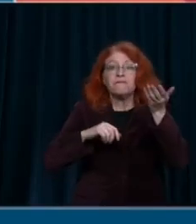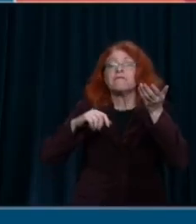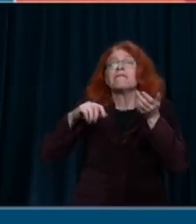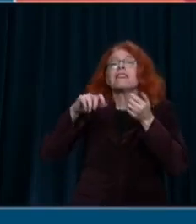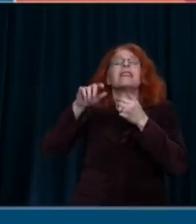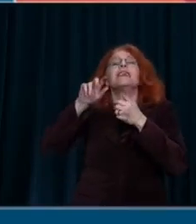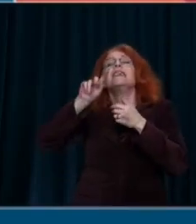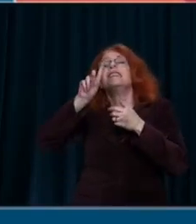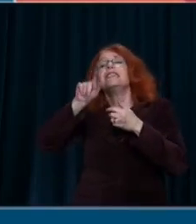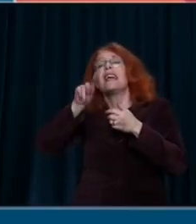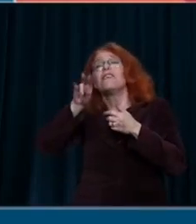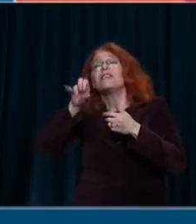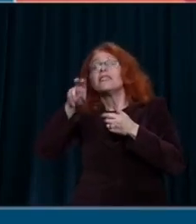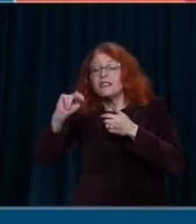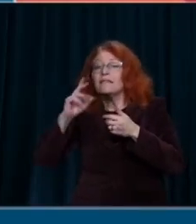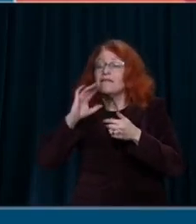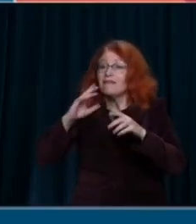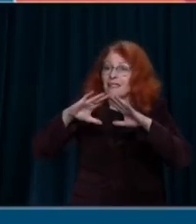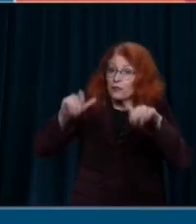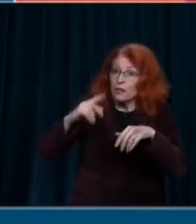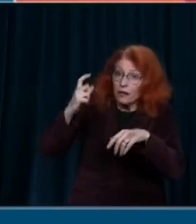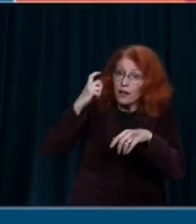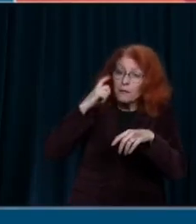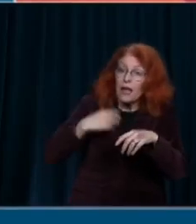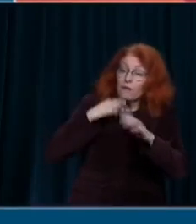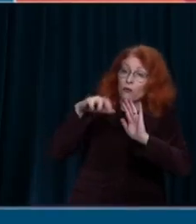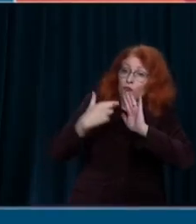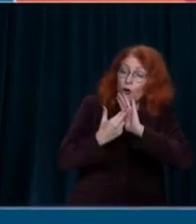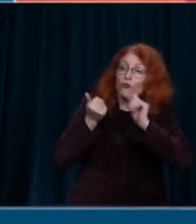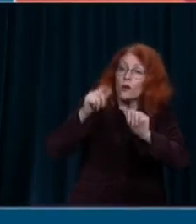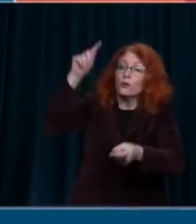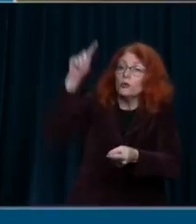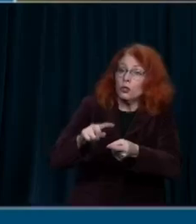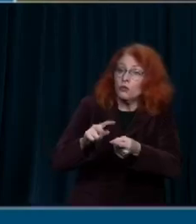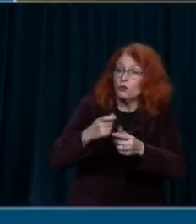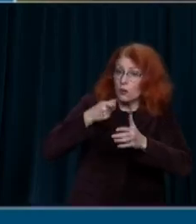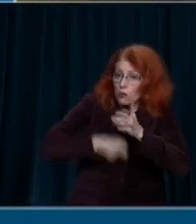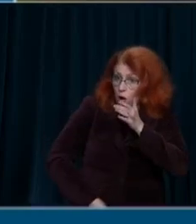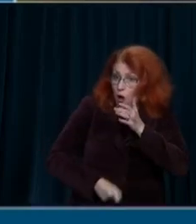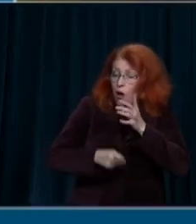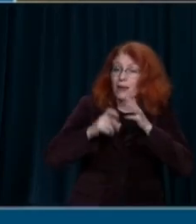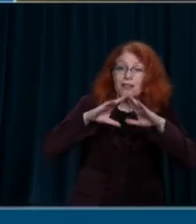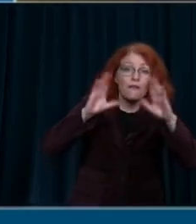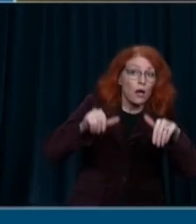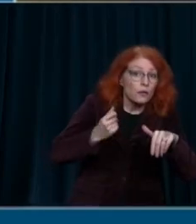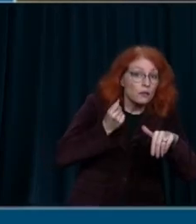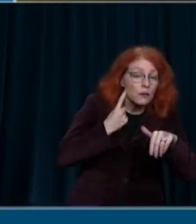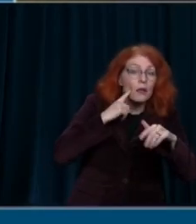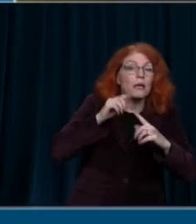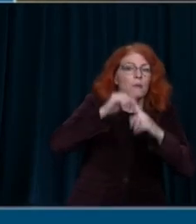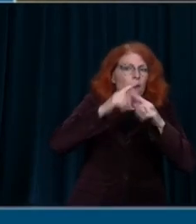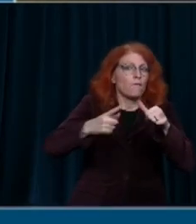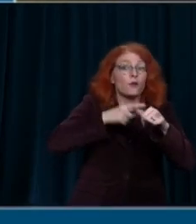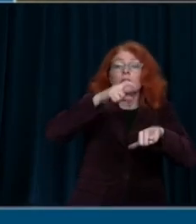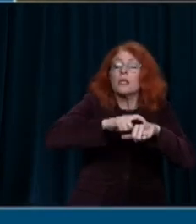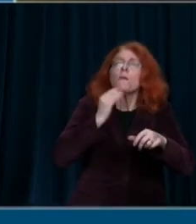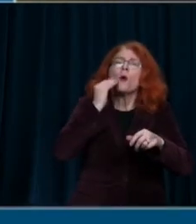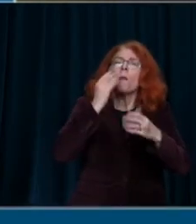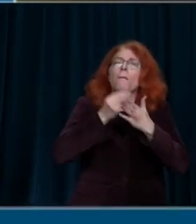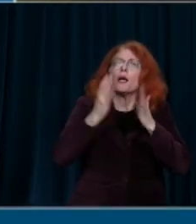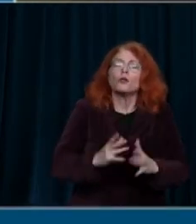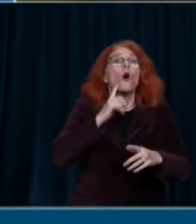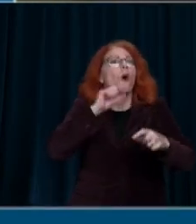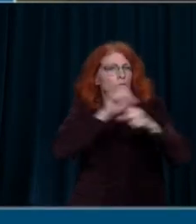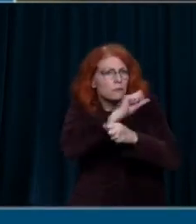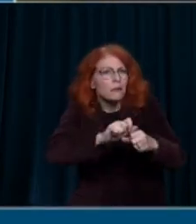He mentioned housing. Does the federal government have a role in trying to reduce the cost of housing, especially for first-time homebuyers? Yes, absolutely.